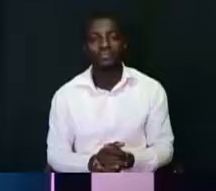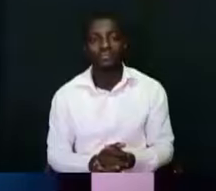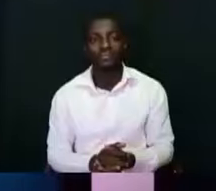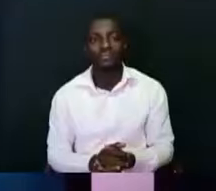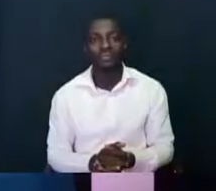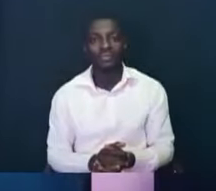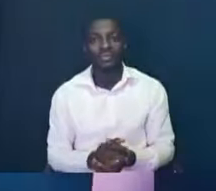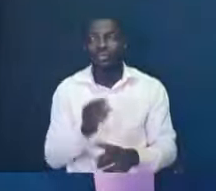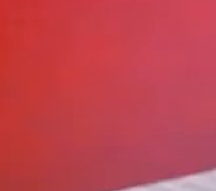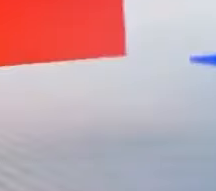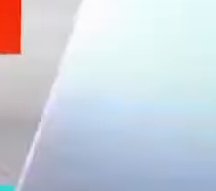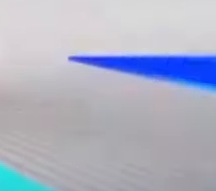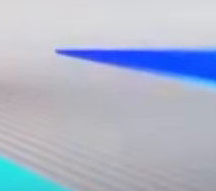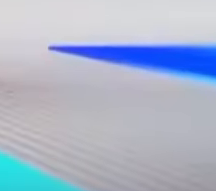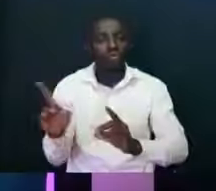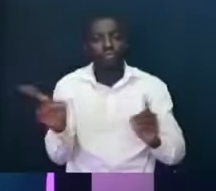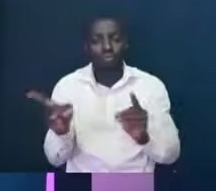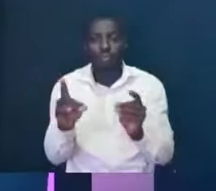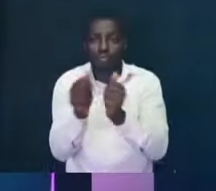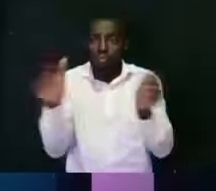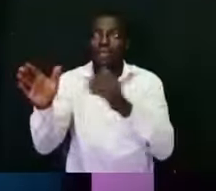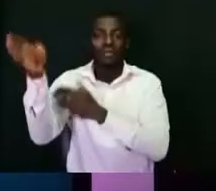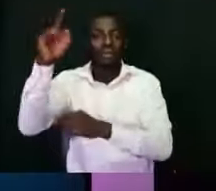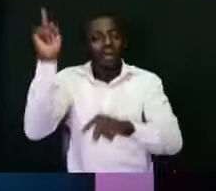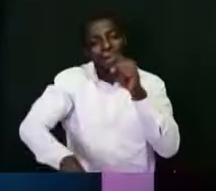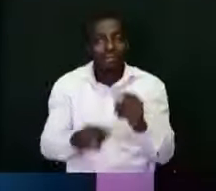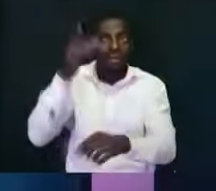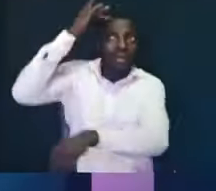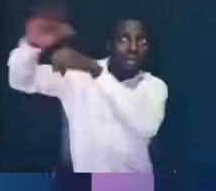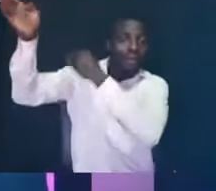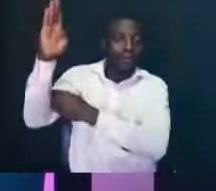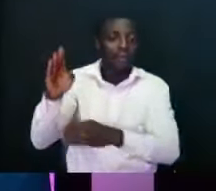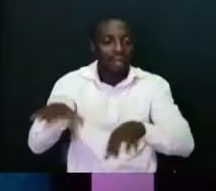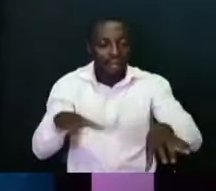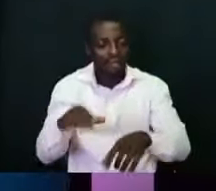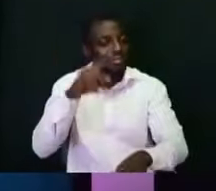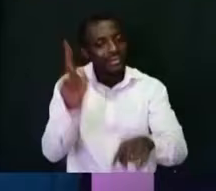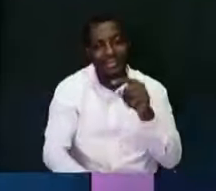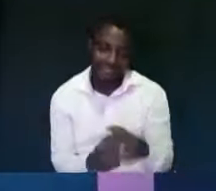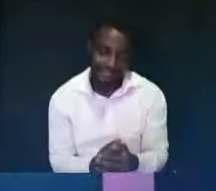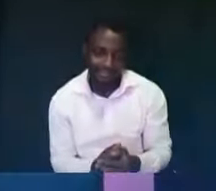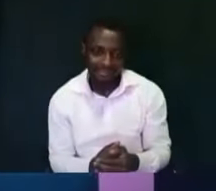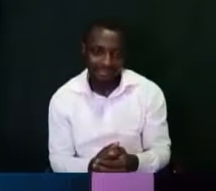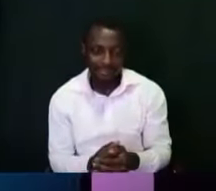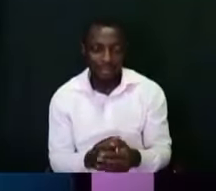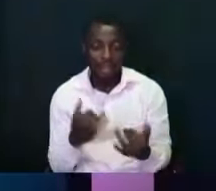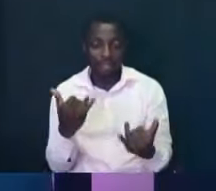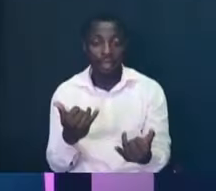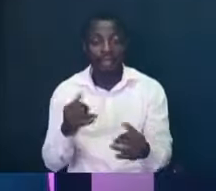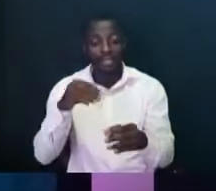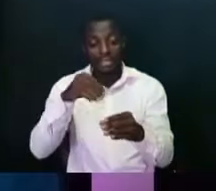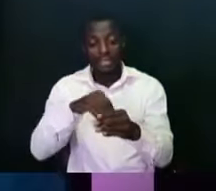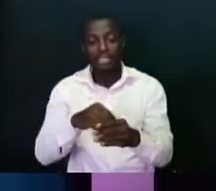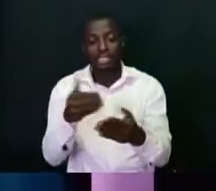You can't do without it. See, in the New Testament, they refer to the rock as the